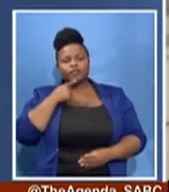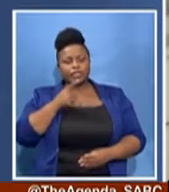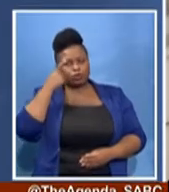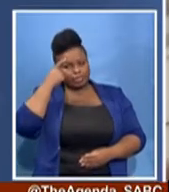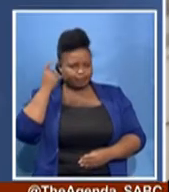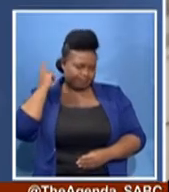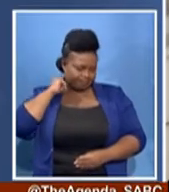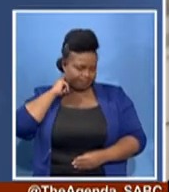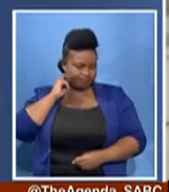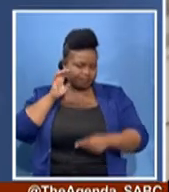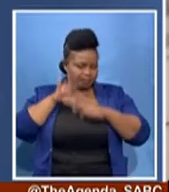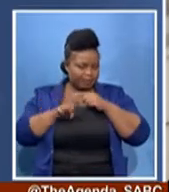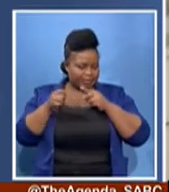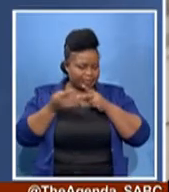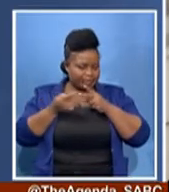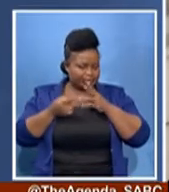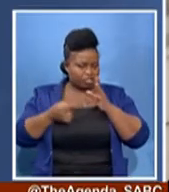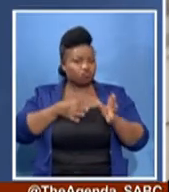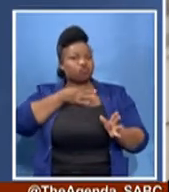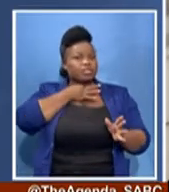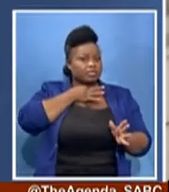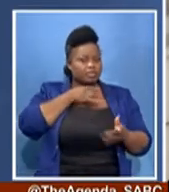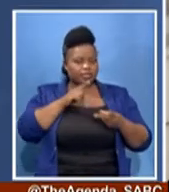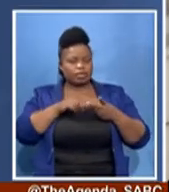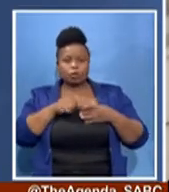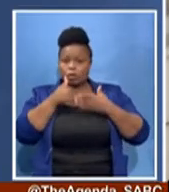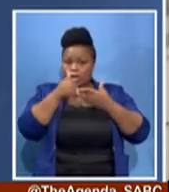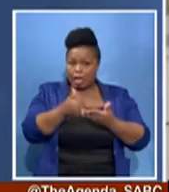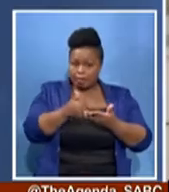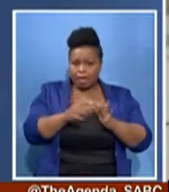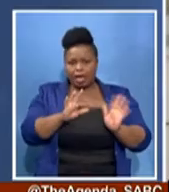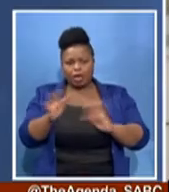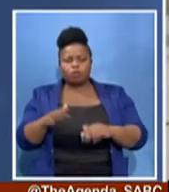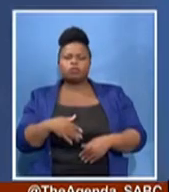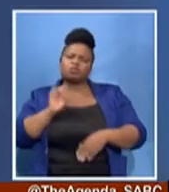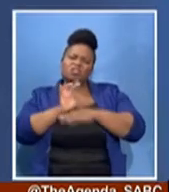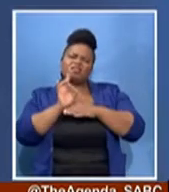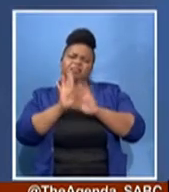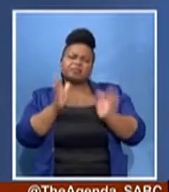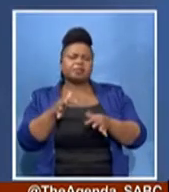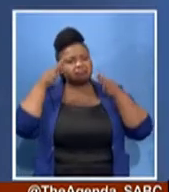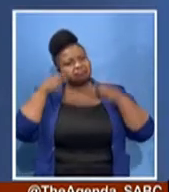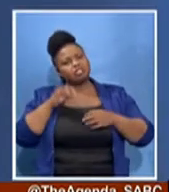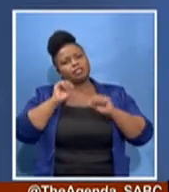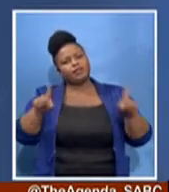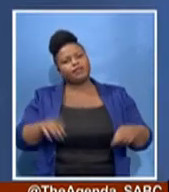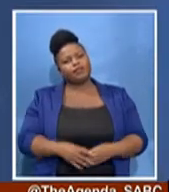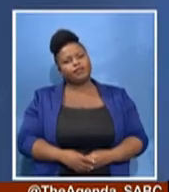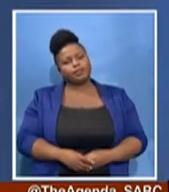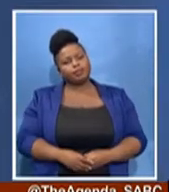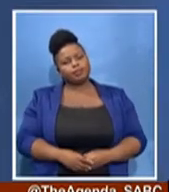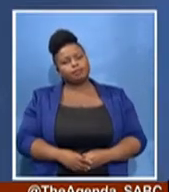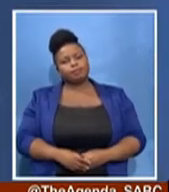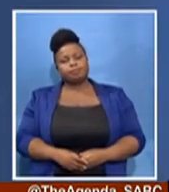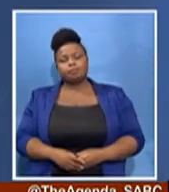the benefit, and we're going to try and counsel people to make their own choice. Without a screen